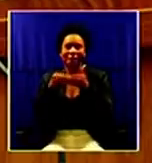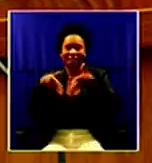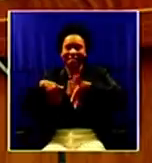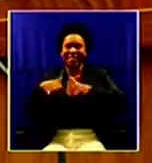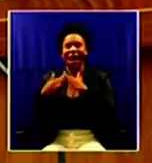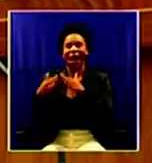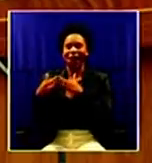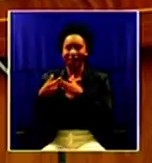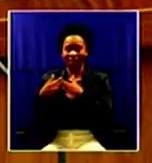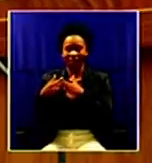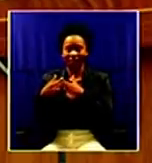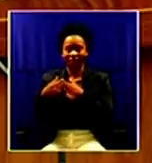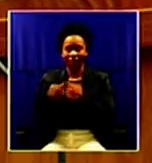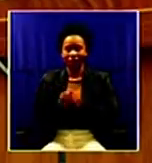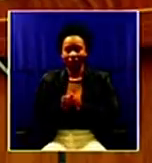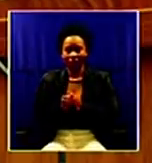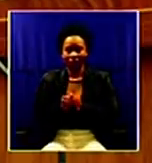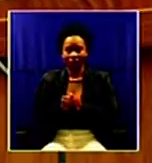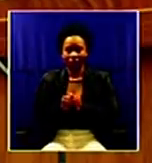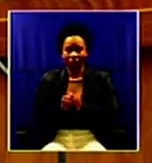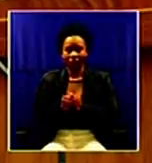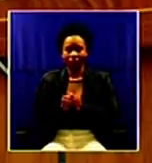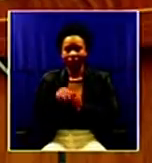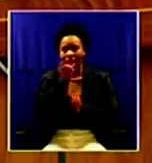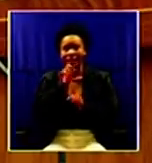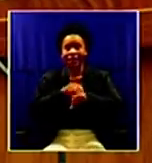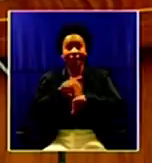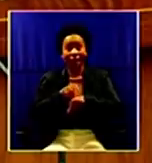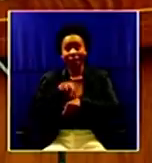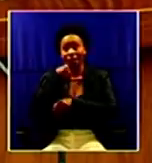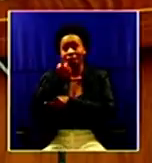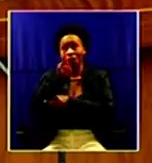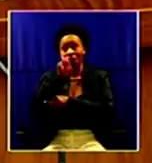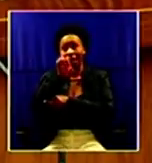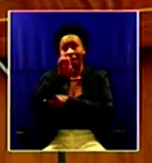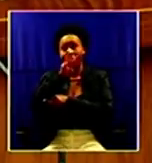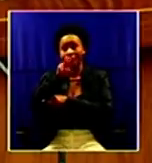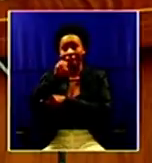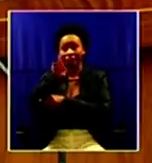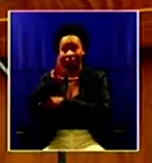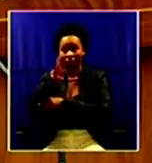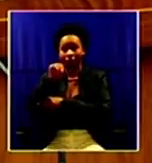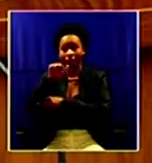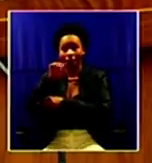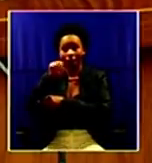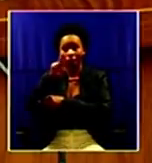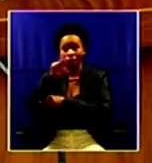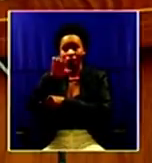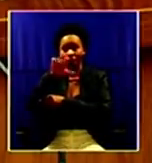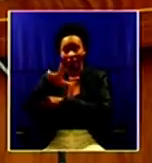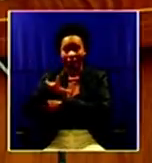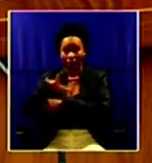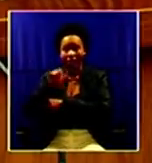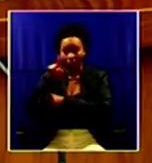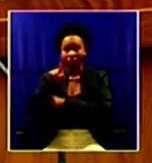In fact, ever since when Trevor Manuel was Minister of Finance, this is one thing which has stayed